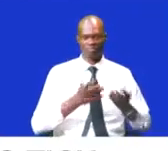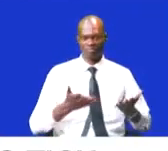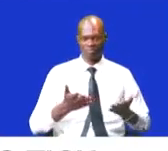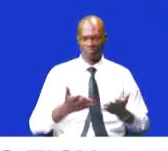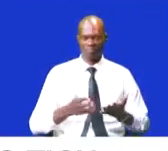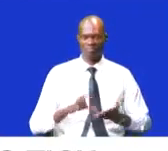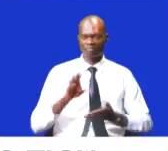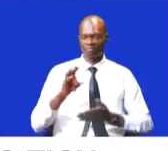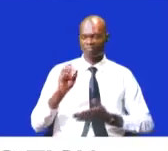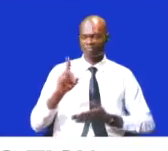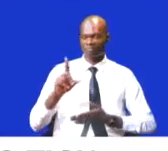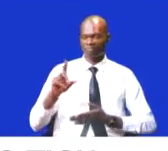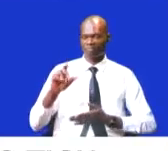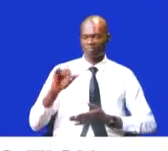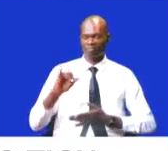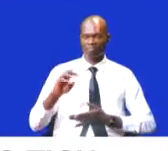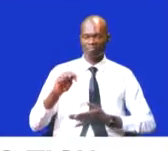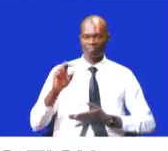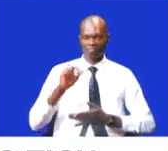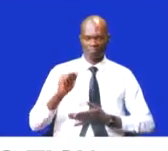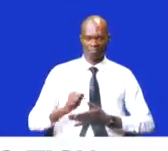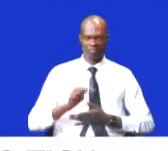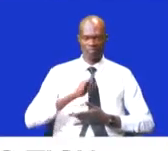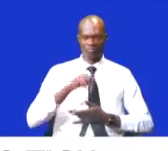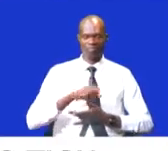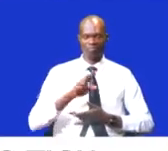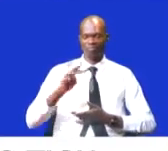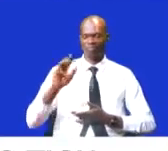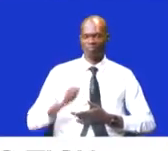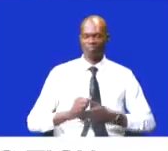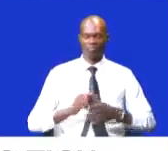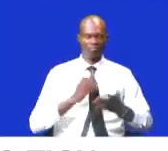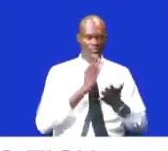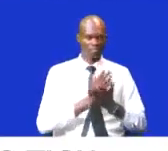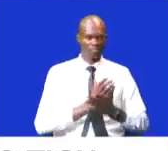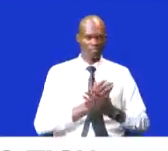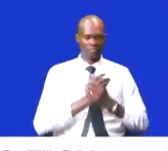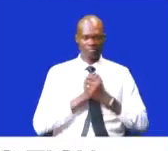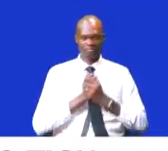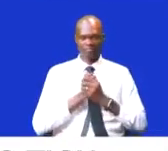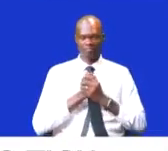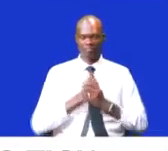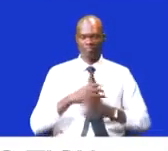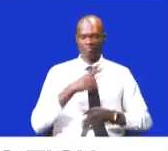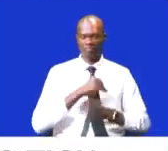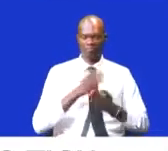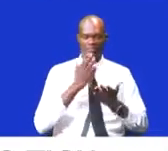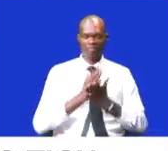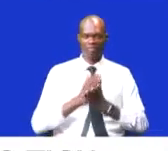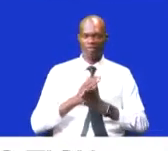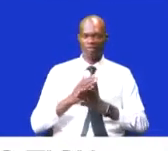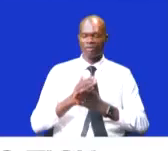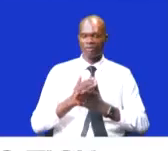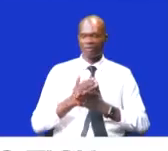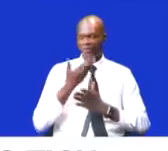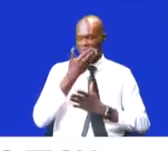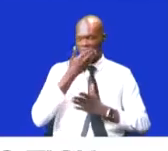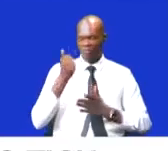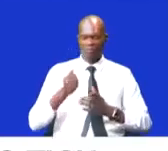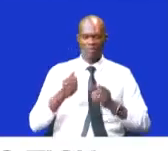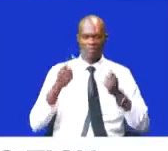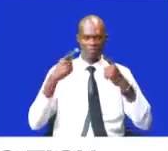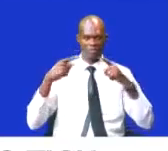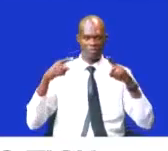Mr. Collins Juma as to his ability and suitability and